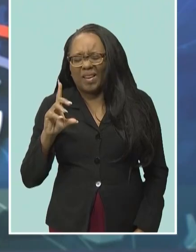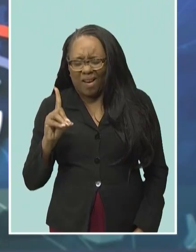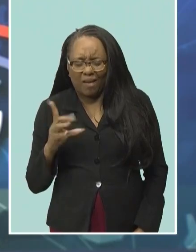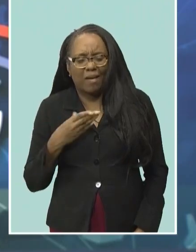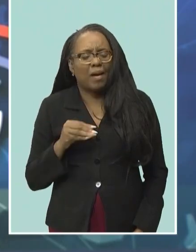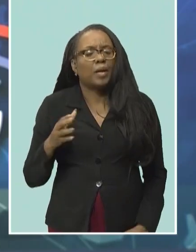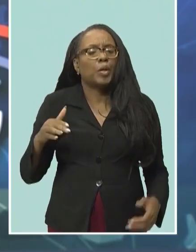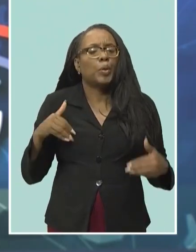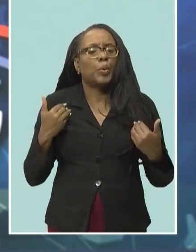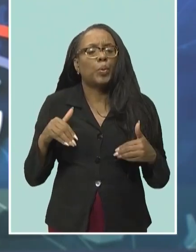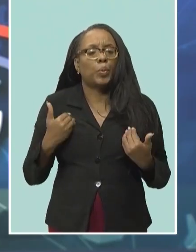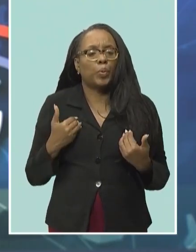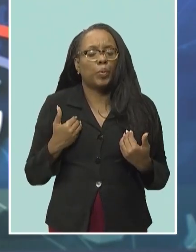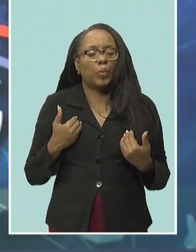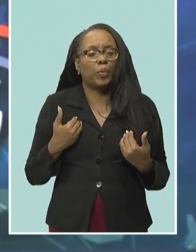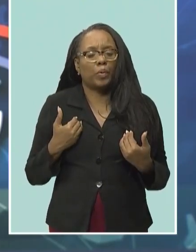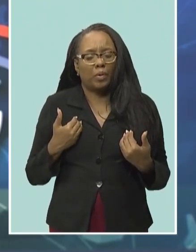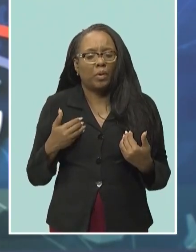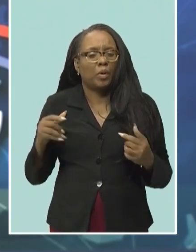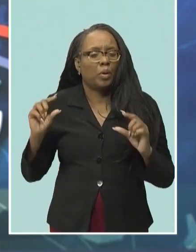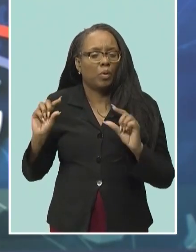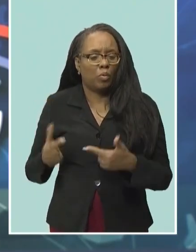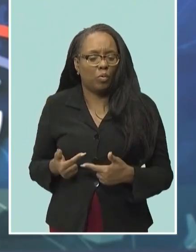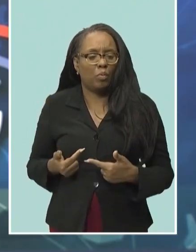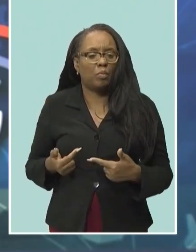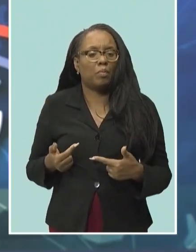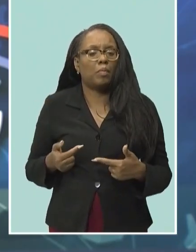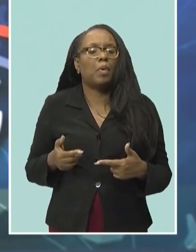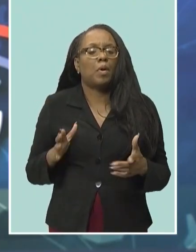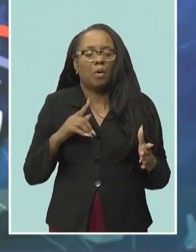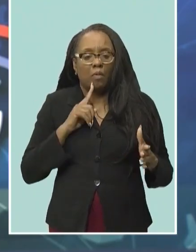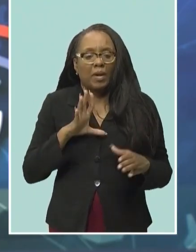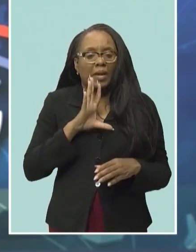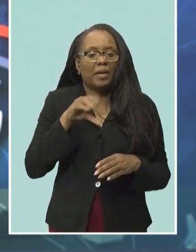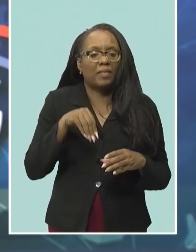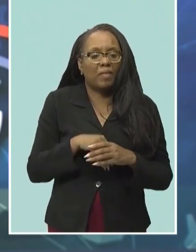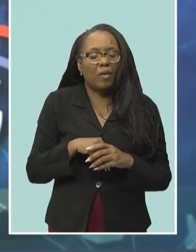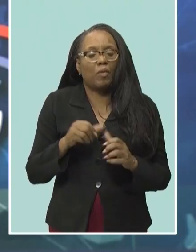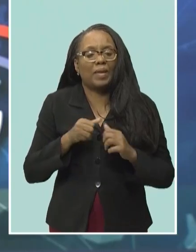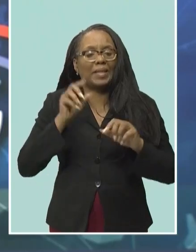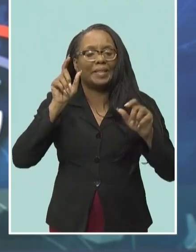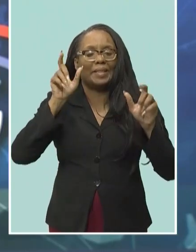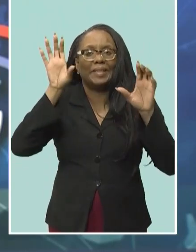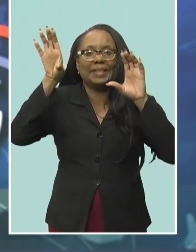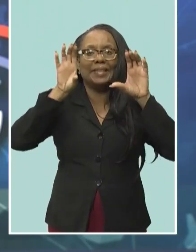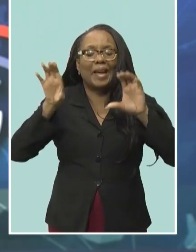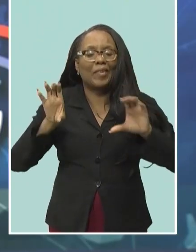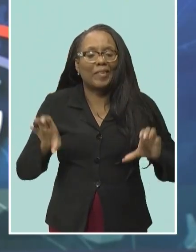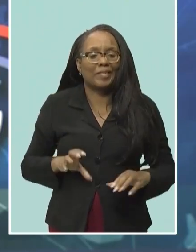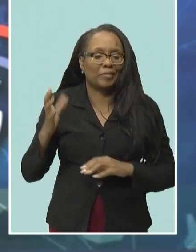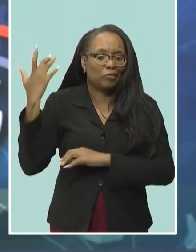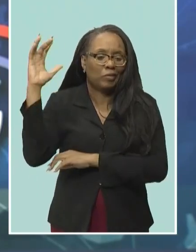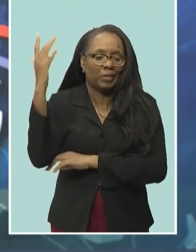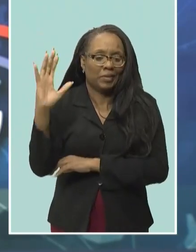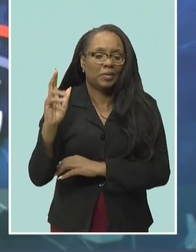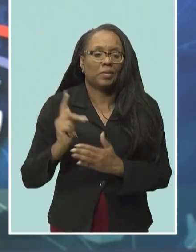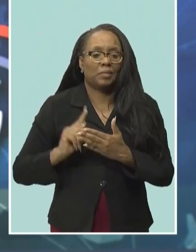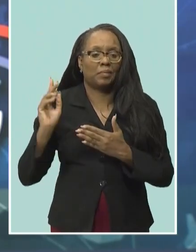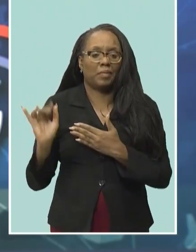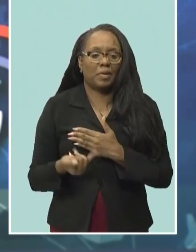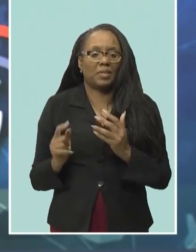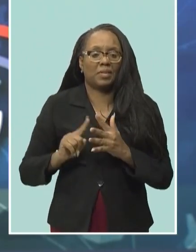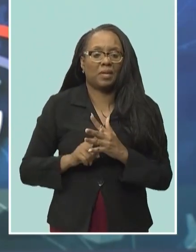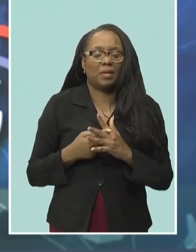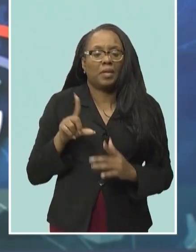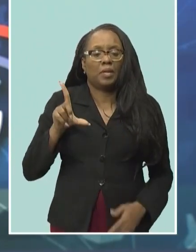which will float along the inner basin of the careenage, while the Youth Advance Corps did the decorating. Ms. Bell says the project has been ongoing